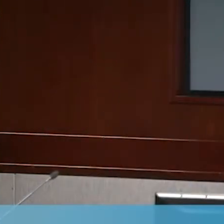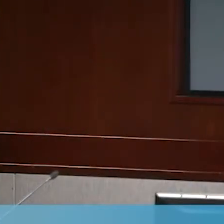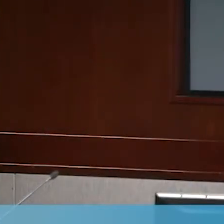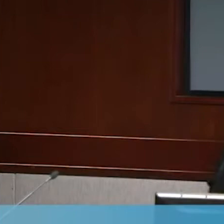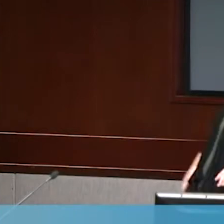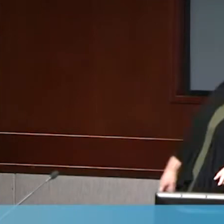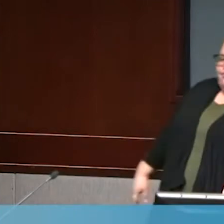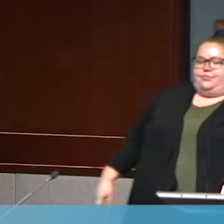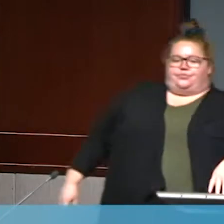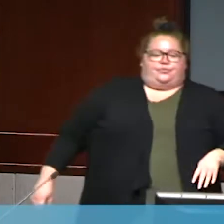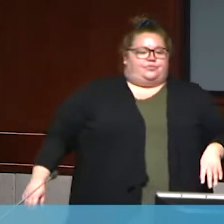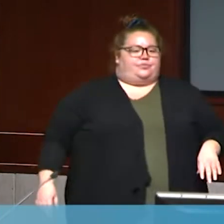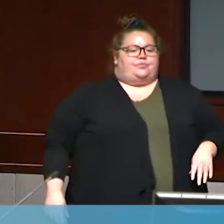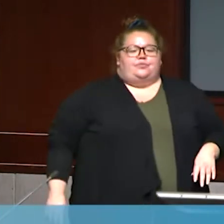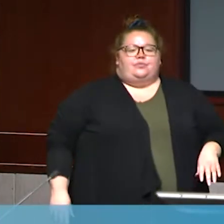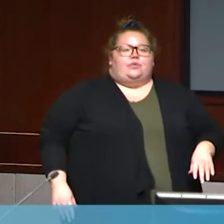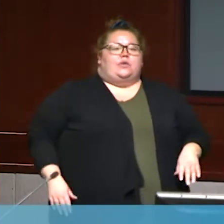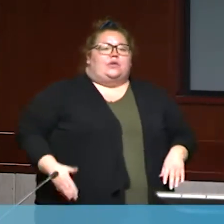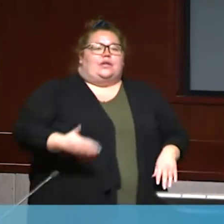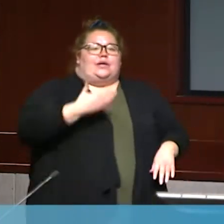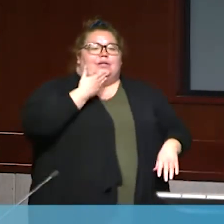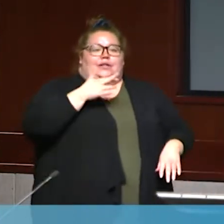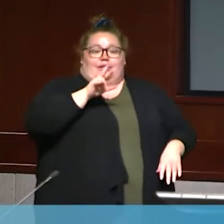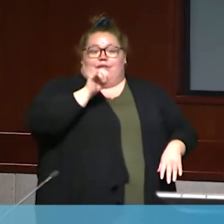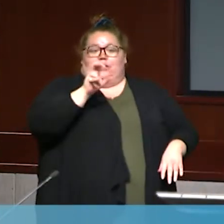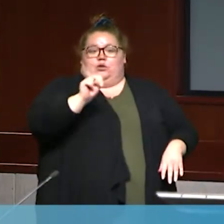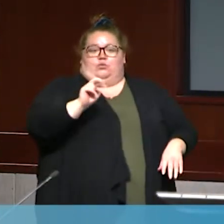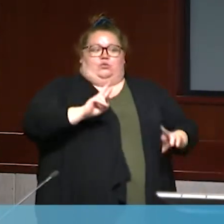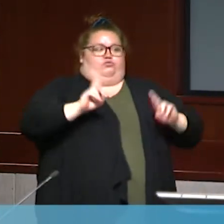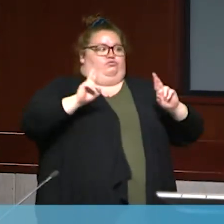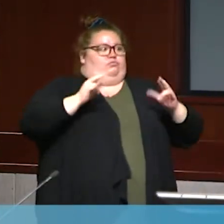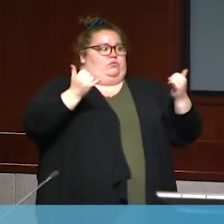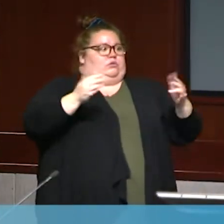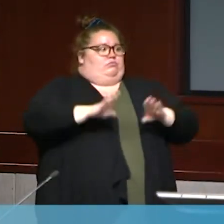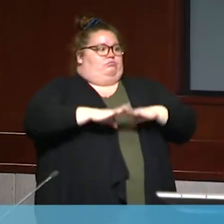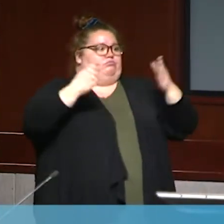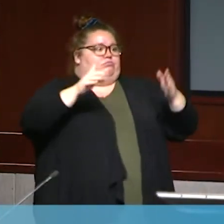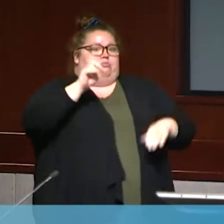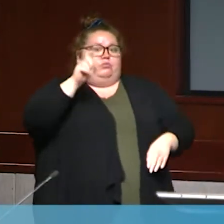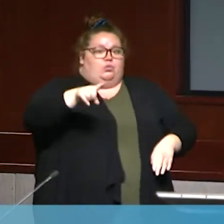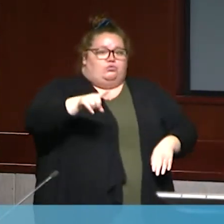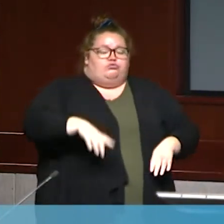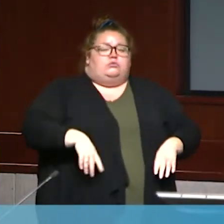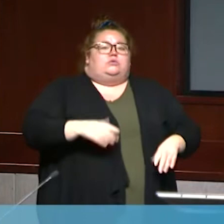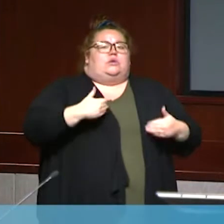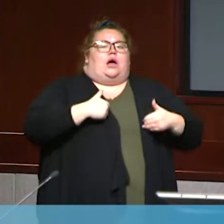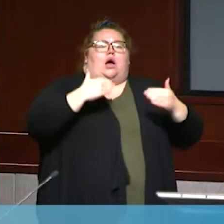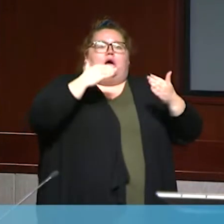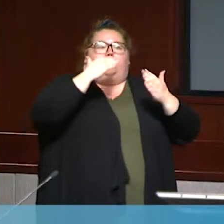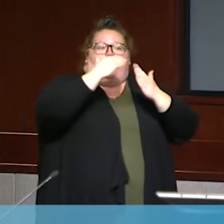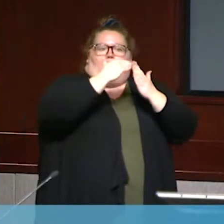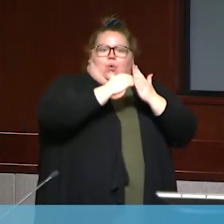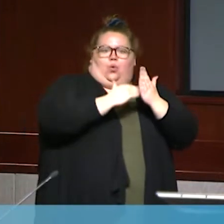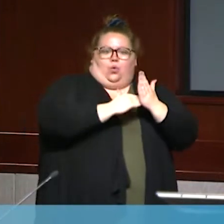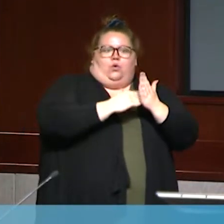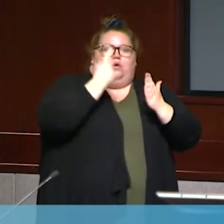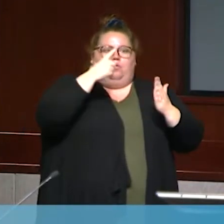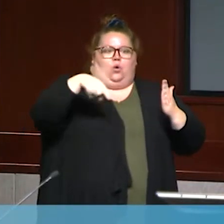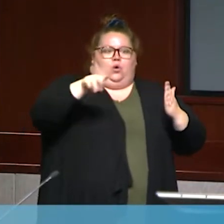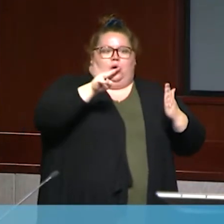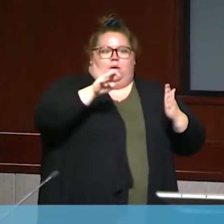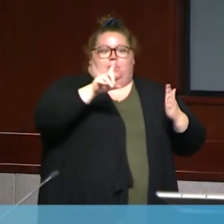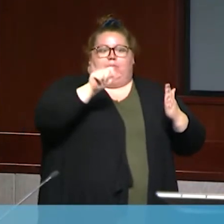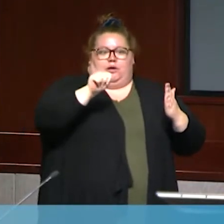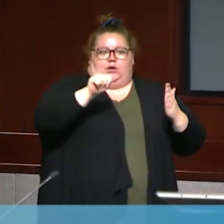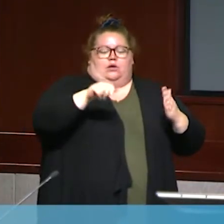Thank you, Ryan. We'll get ready to take questions now. As always, we'll go in the order that was provided to you this morning. Before